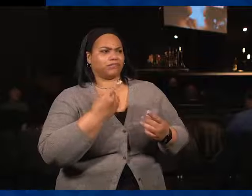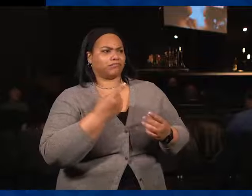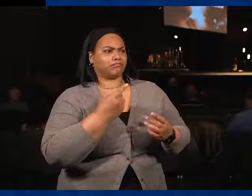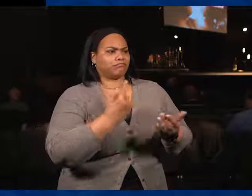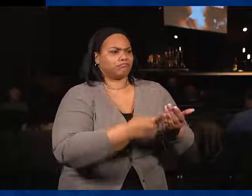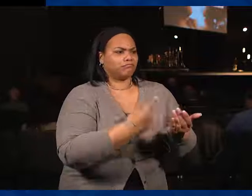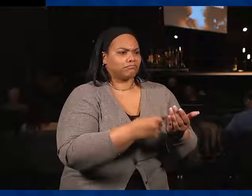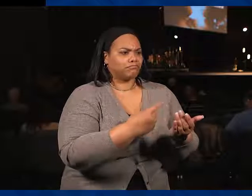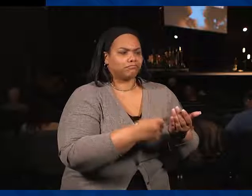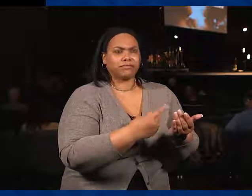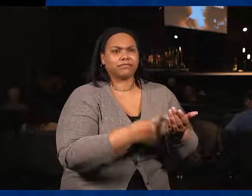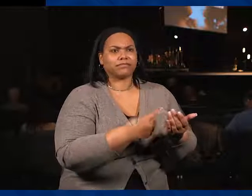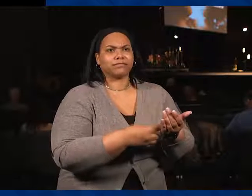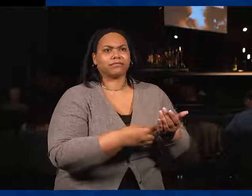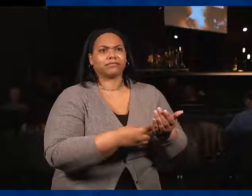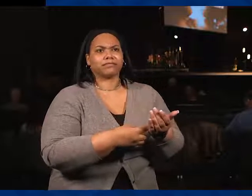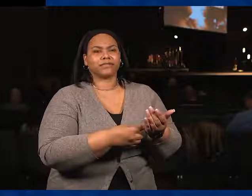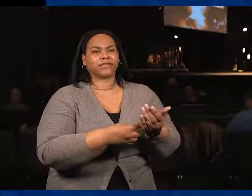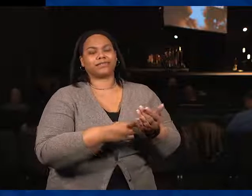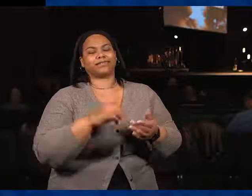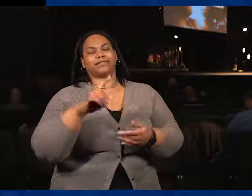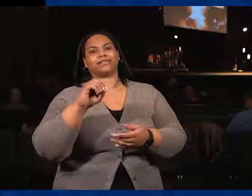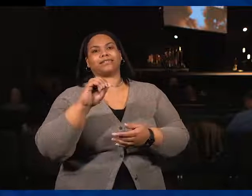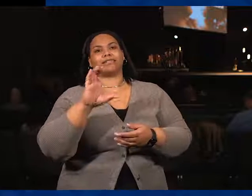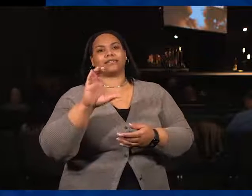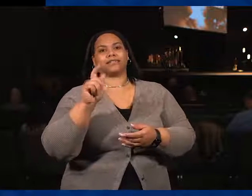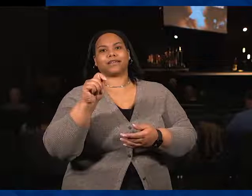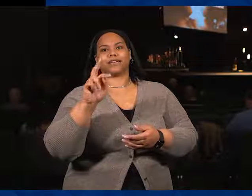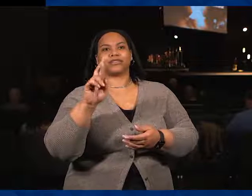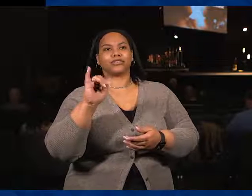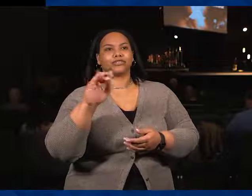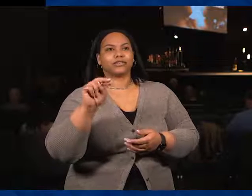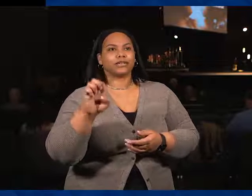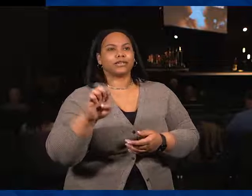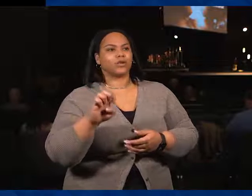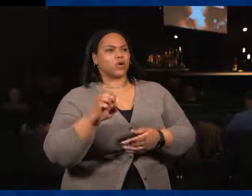doctrine. They've not come to accuse him of false teaching.